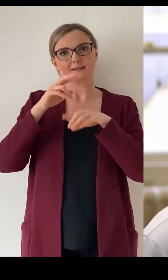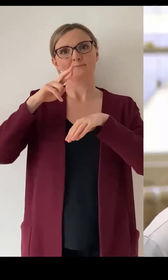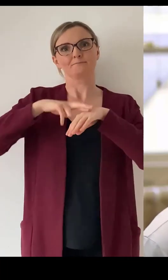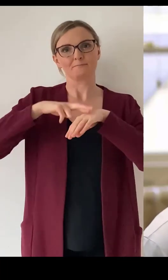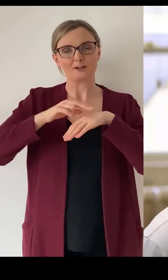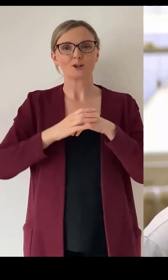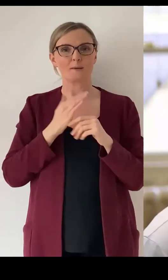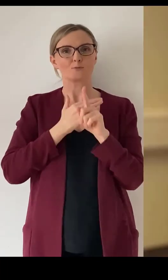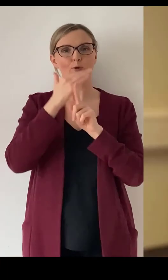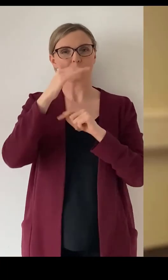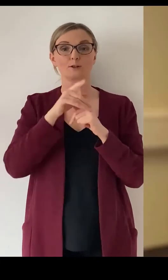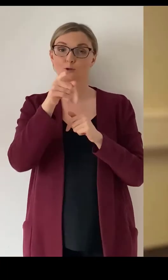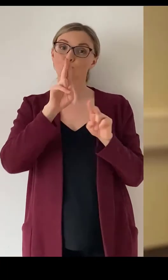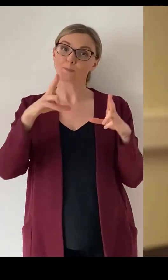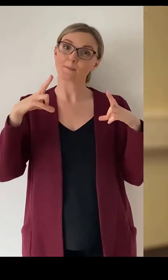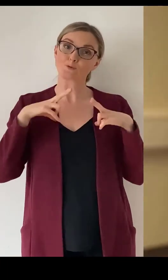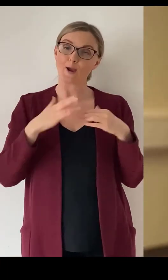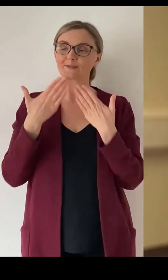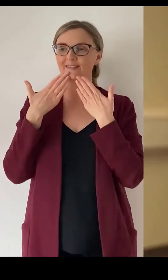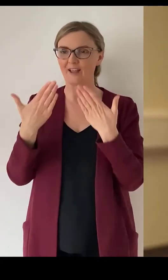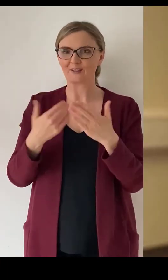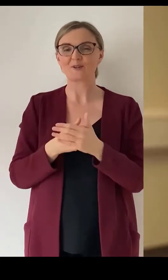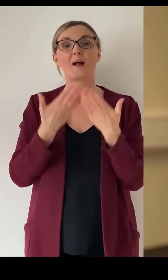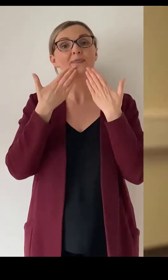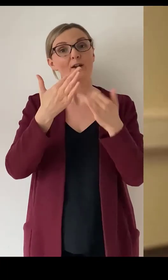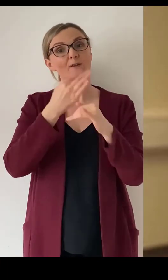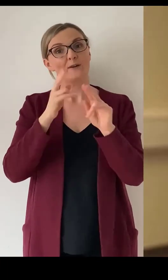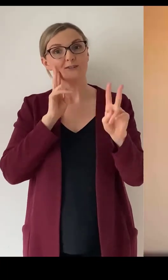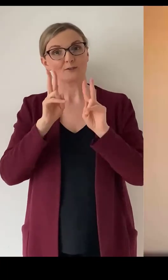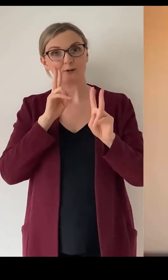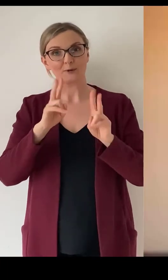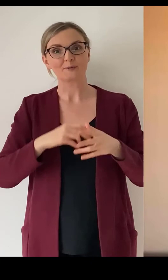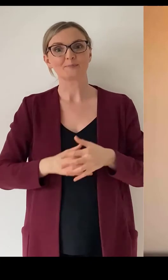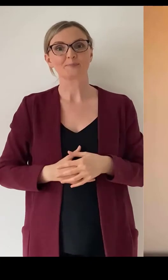proud of the Thank you, achievements. Joanna. Thank you very much for the interview.